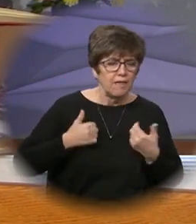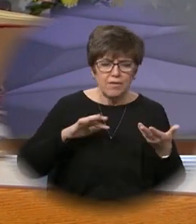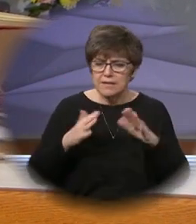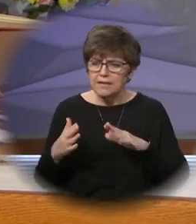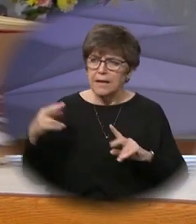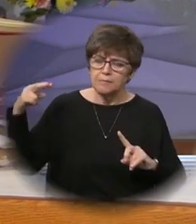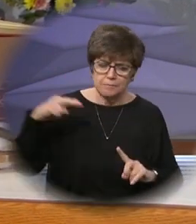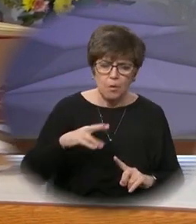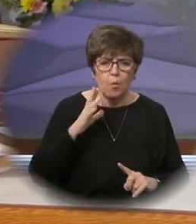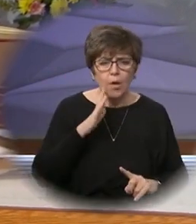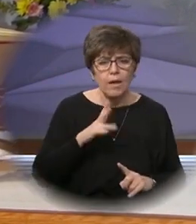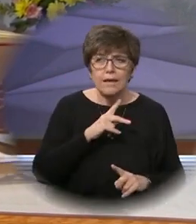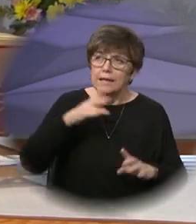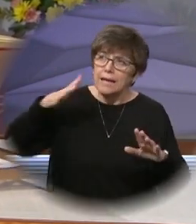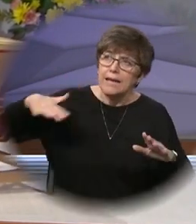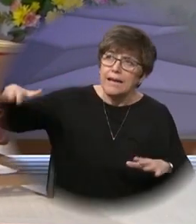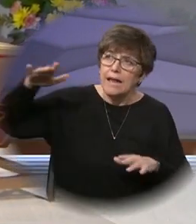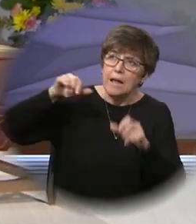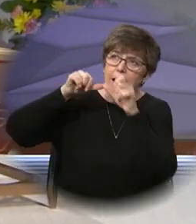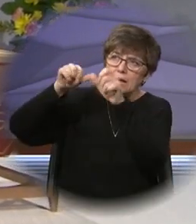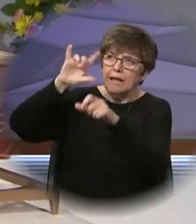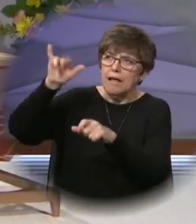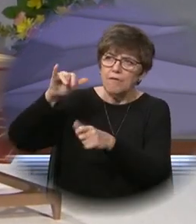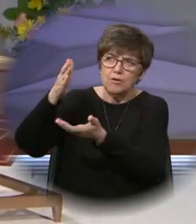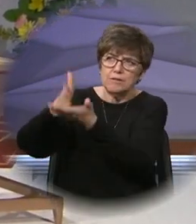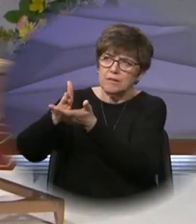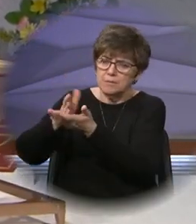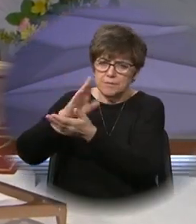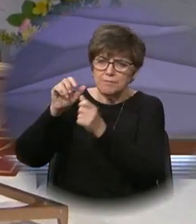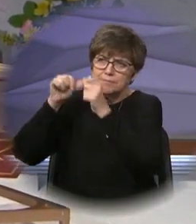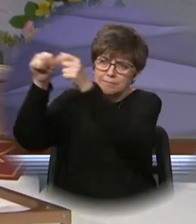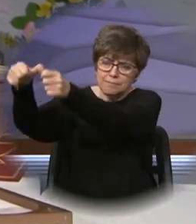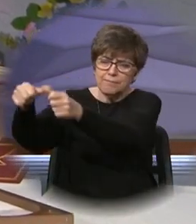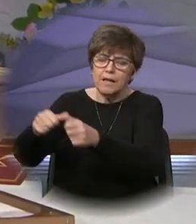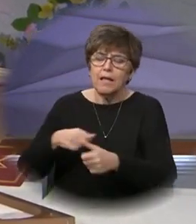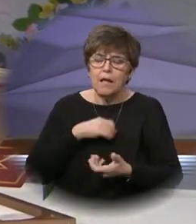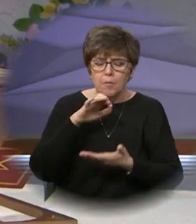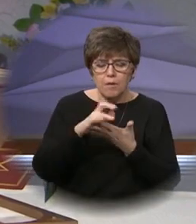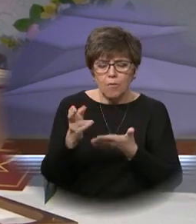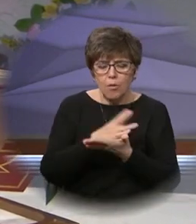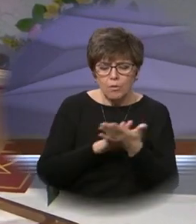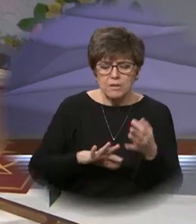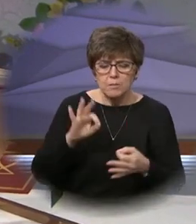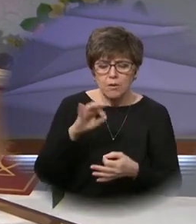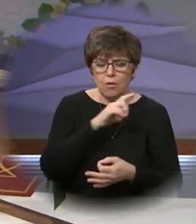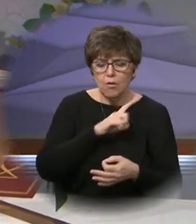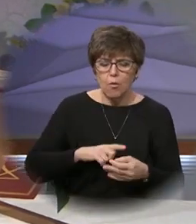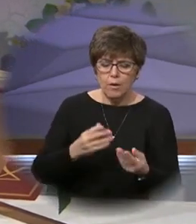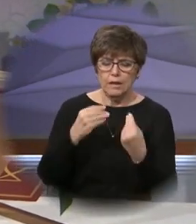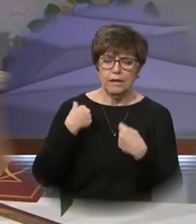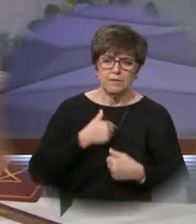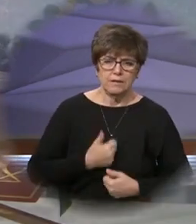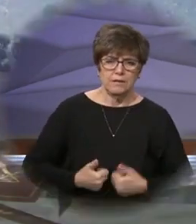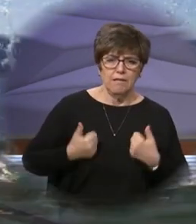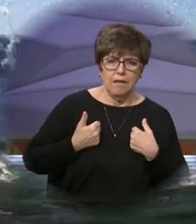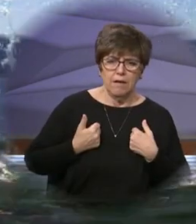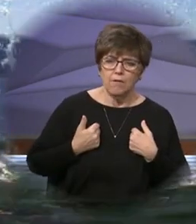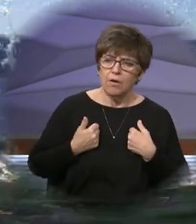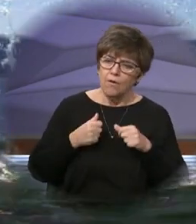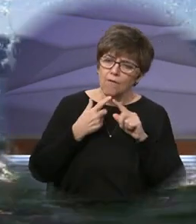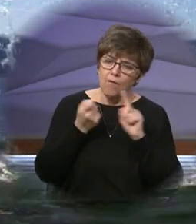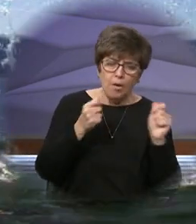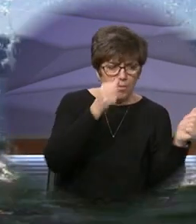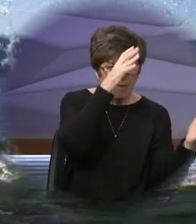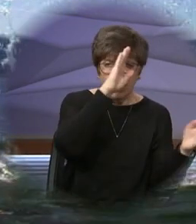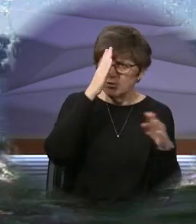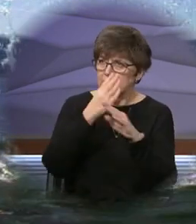and the dead, and his kingdom will have no end. I believe in the Holy Spirit, the Lord, the giver of life, who proceeds